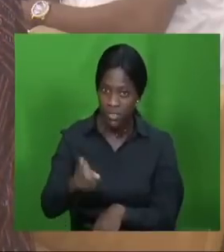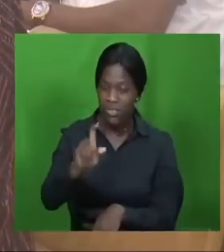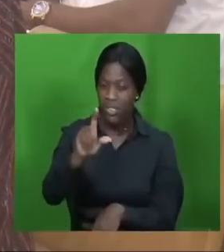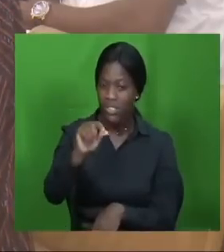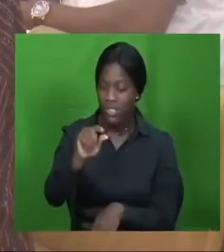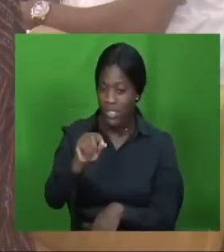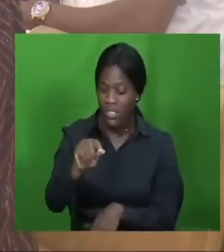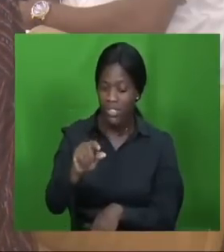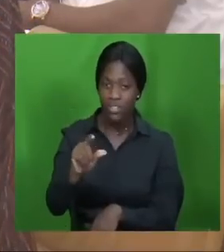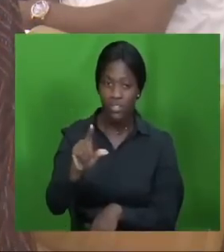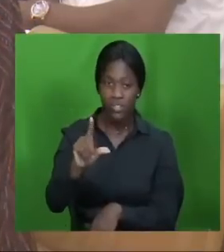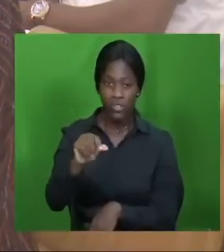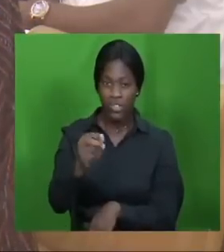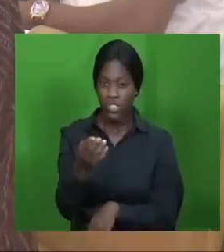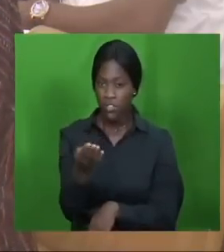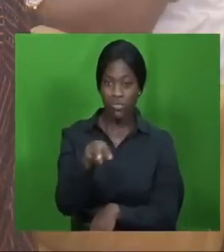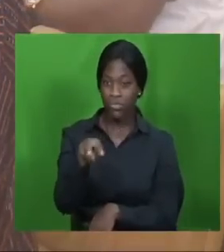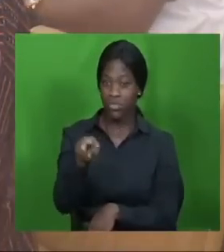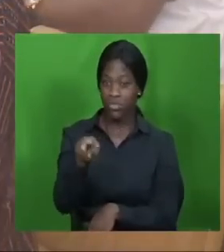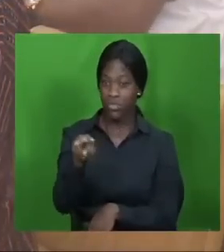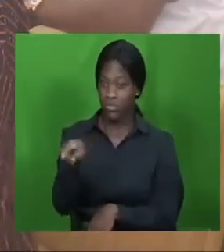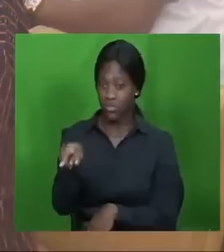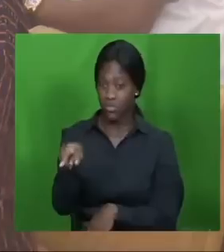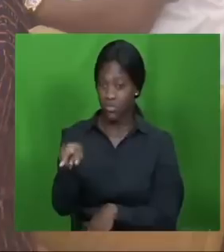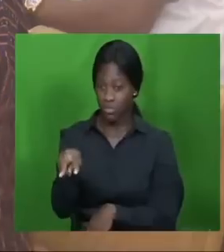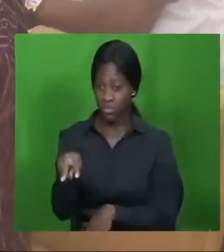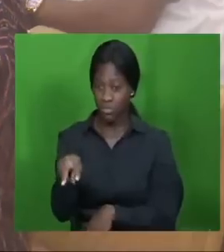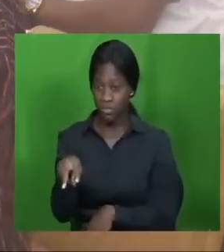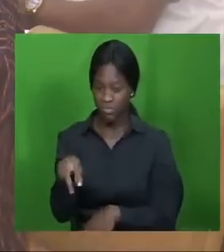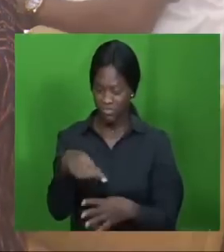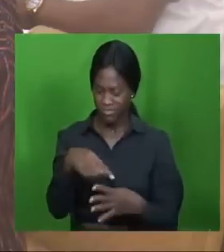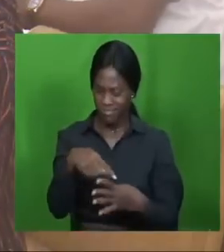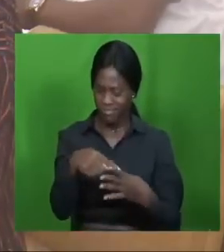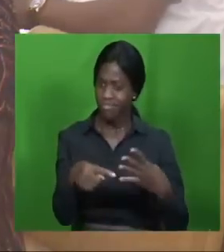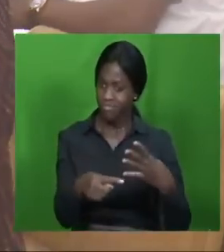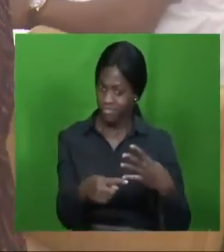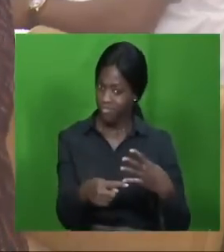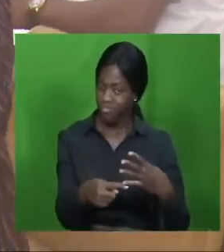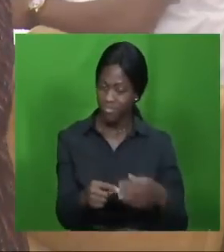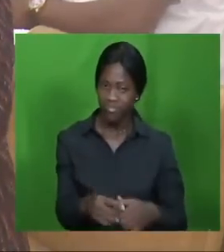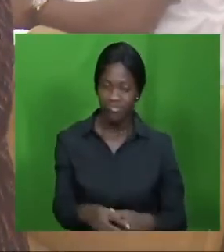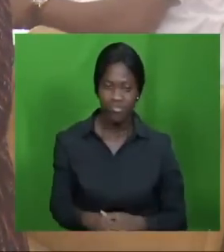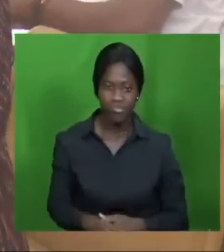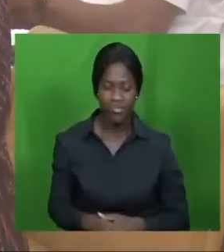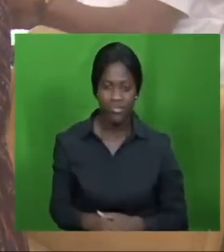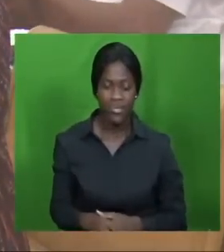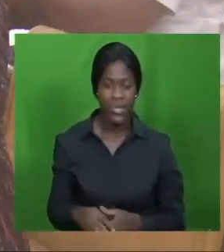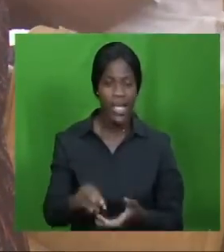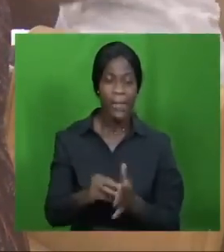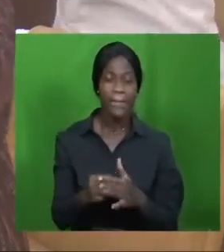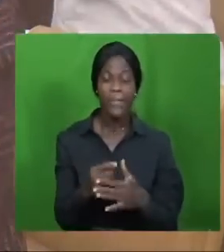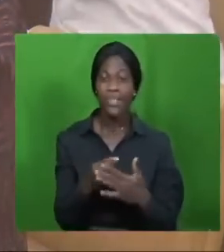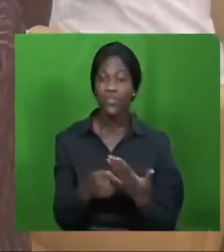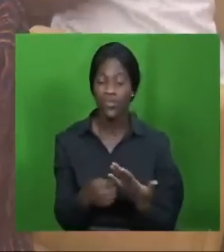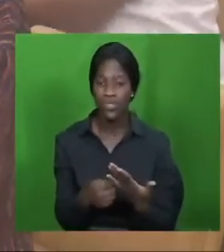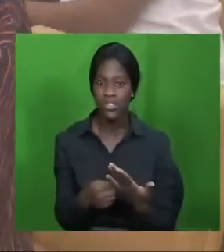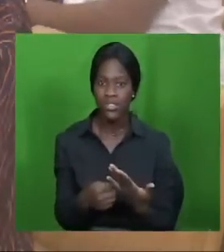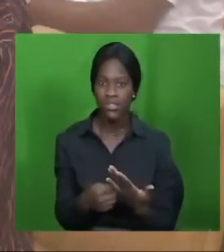2014 in Brazil, and then 2022. Mr. Speaker, it tells us a quality